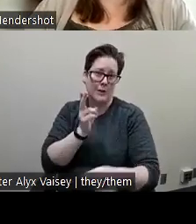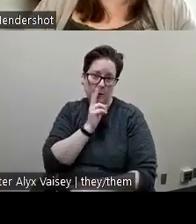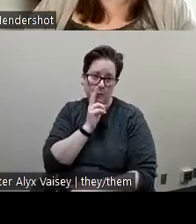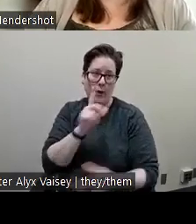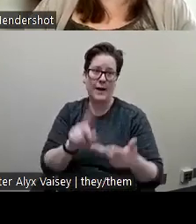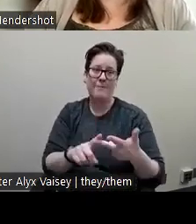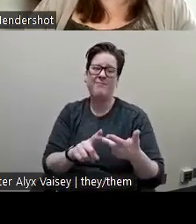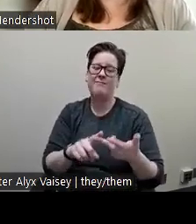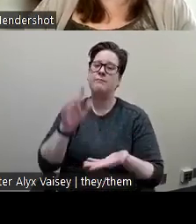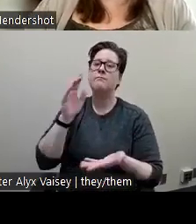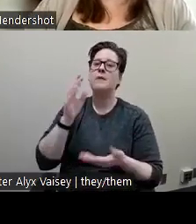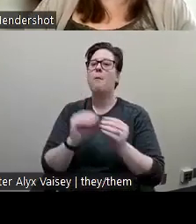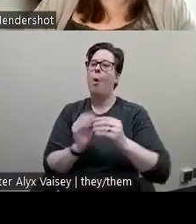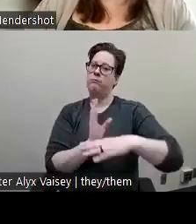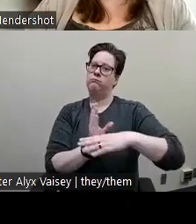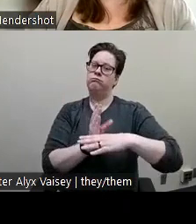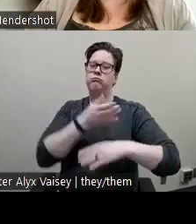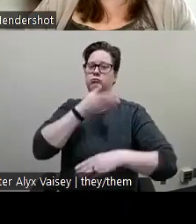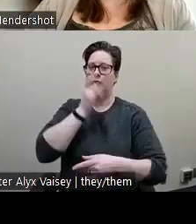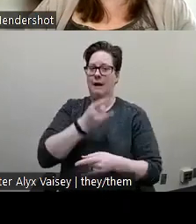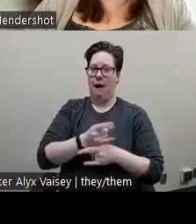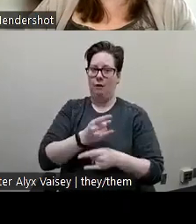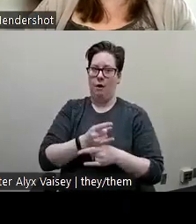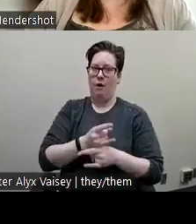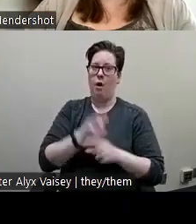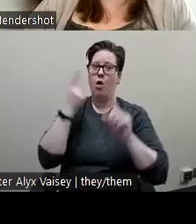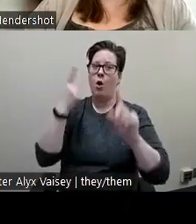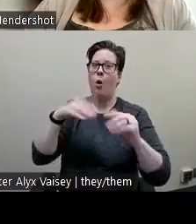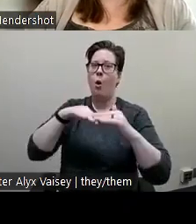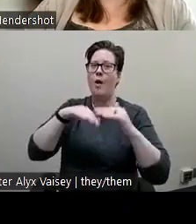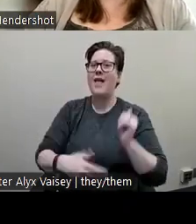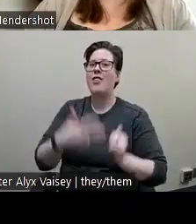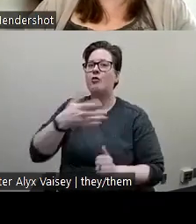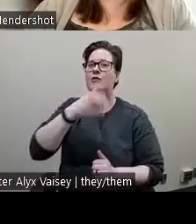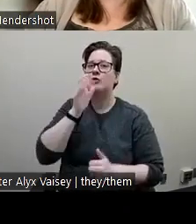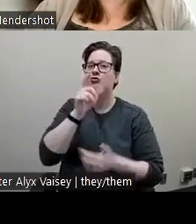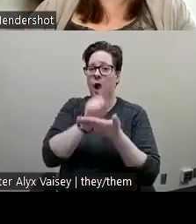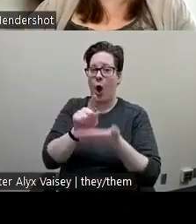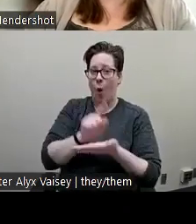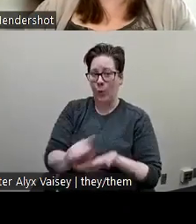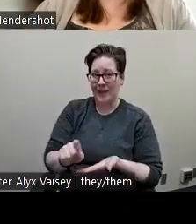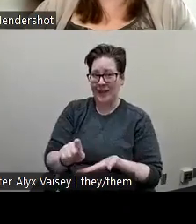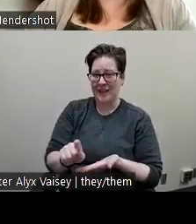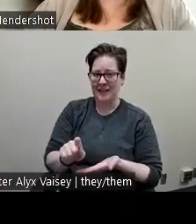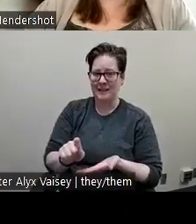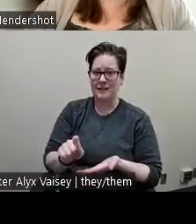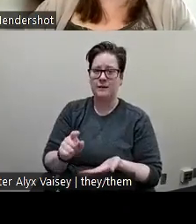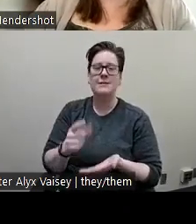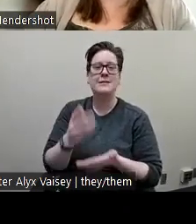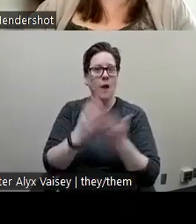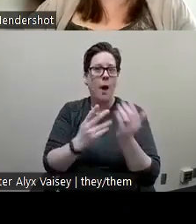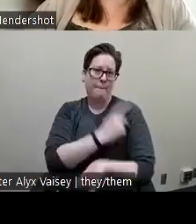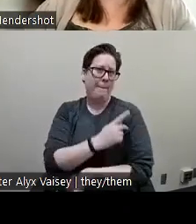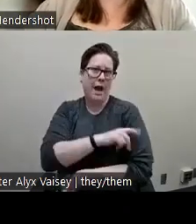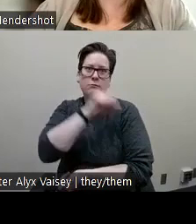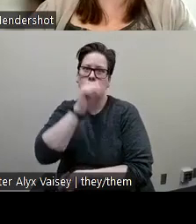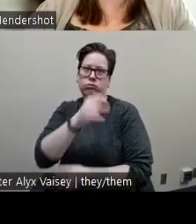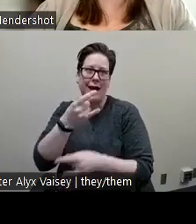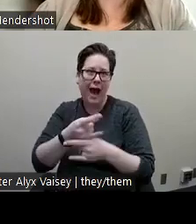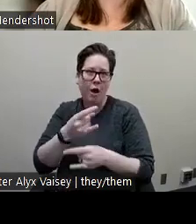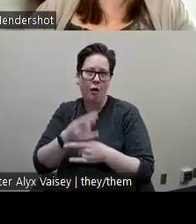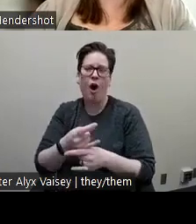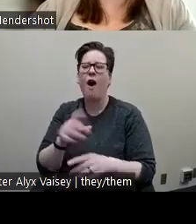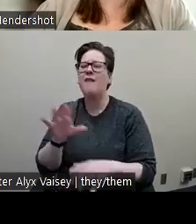intake. There's a goal of less than 3 drinks weekly. So I talked to patients who really like alcohol about just cutting